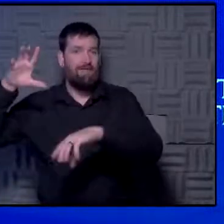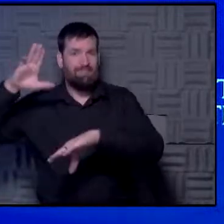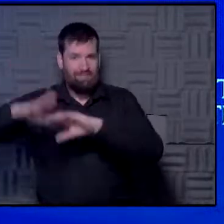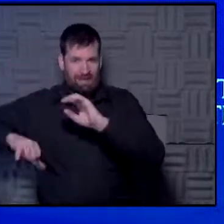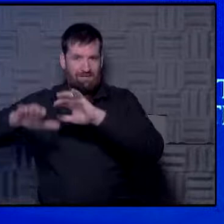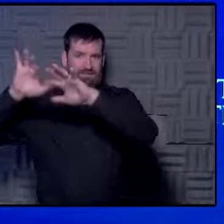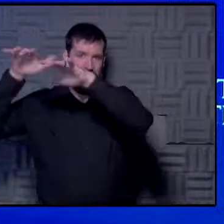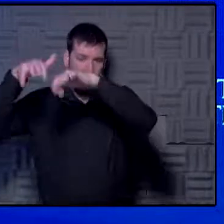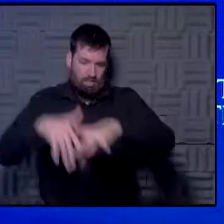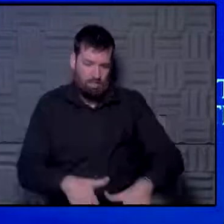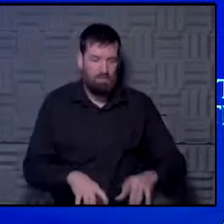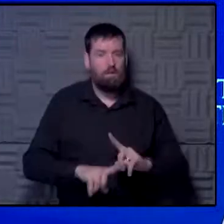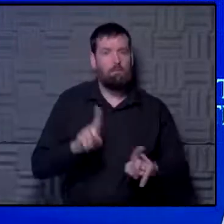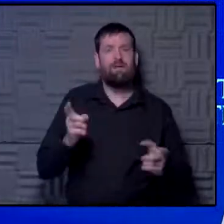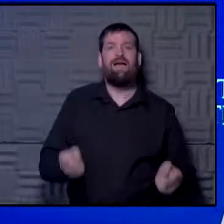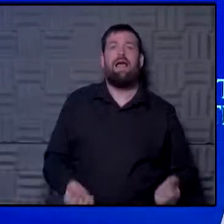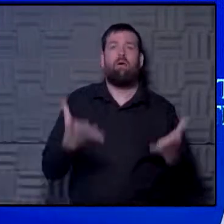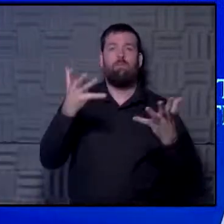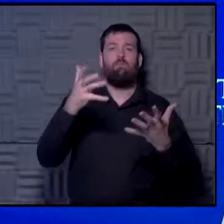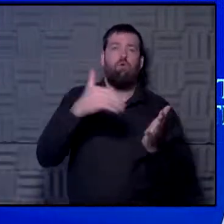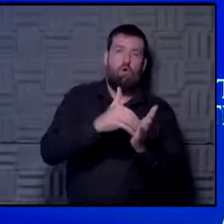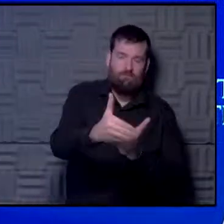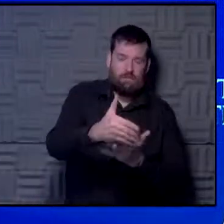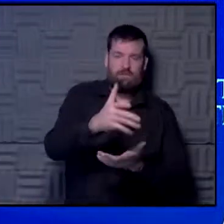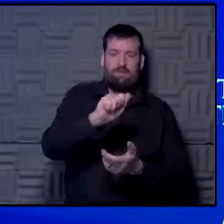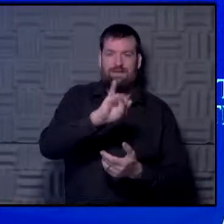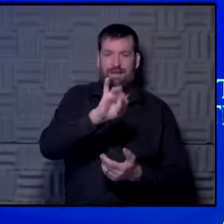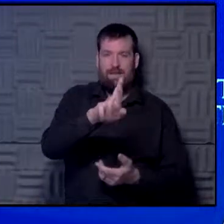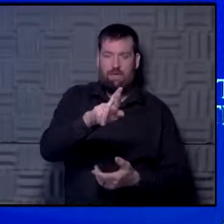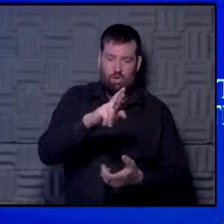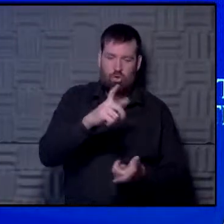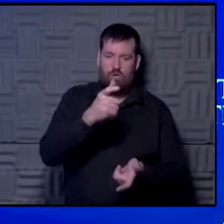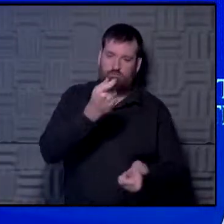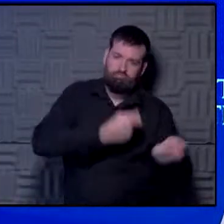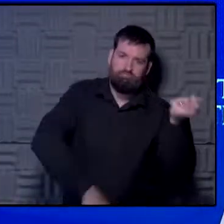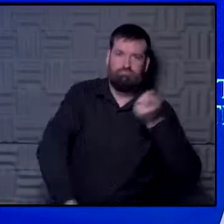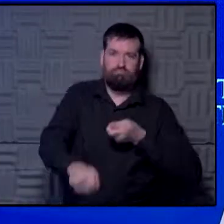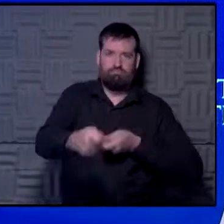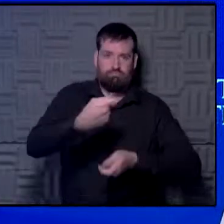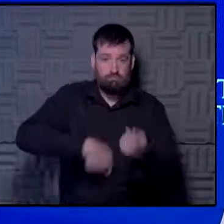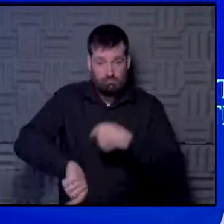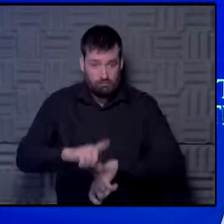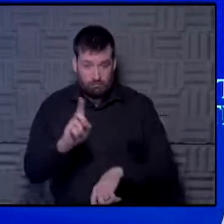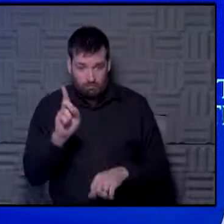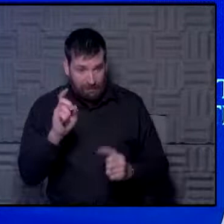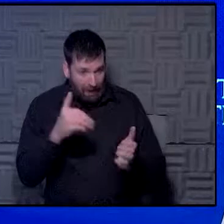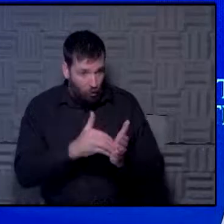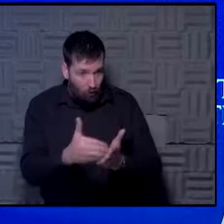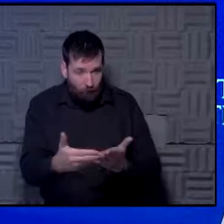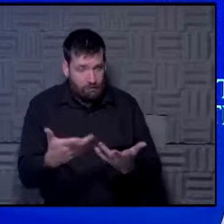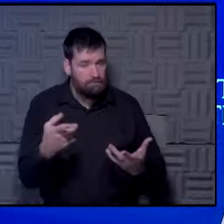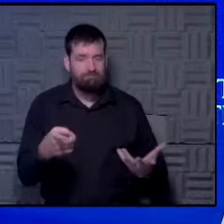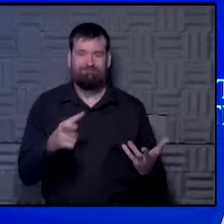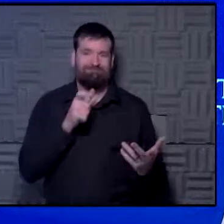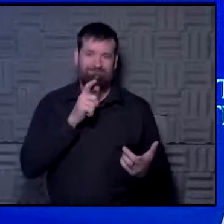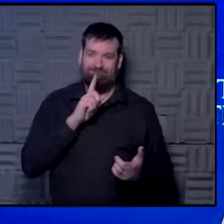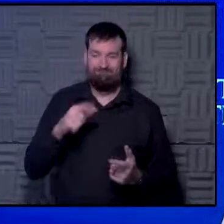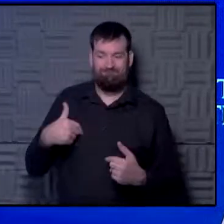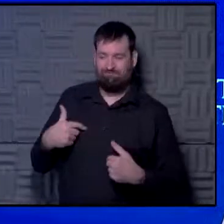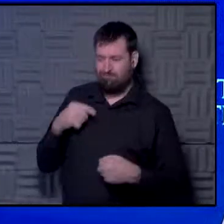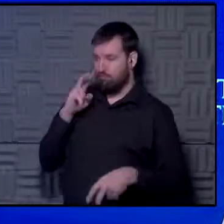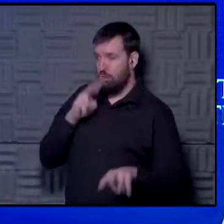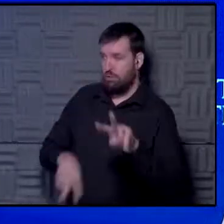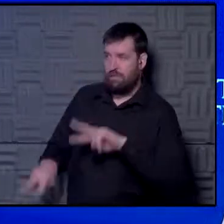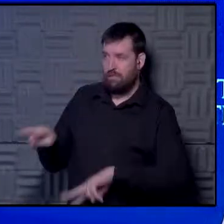think it's the turnover rate in a bubble, and I don't know how fast it is in the bubbles where that individual is playing. The ones I was familiar with